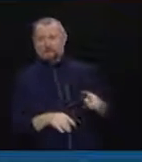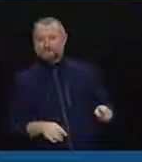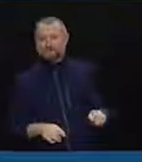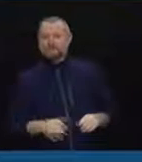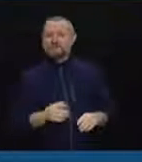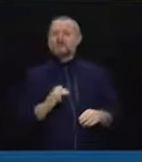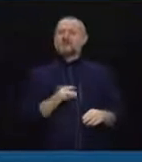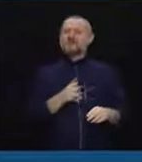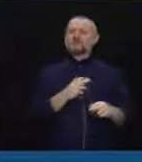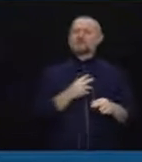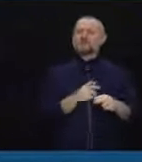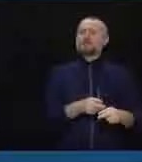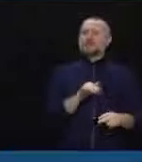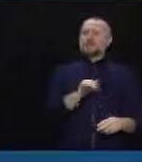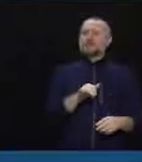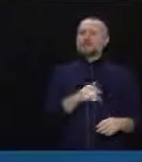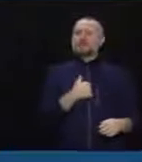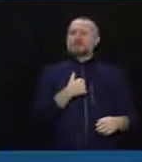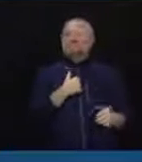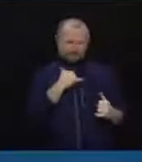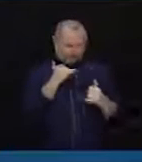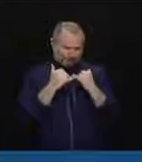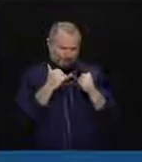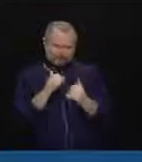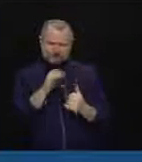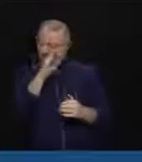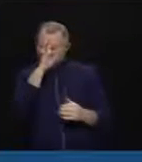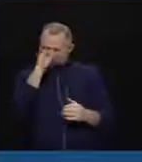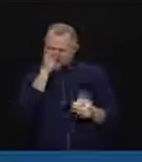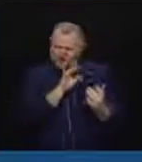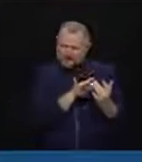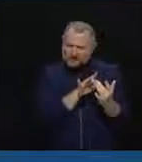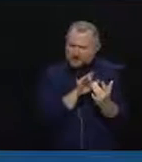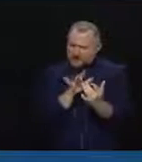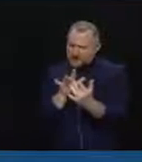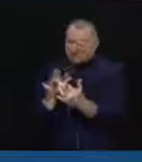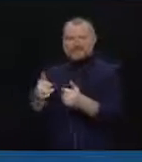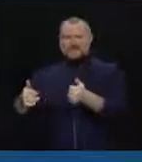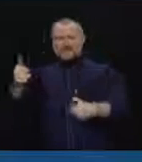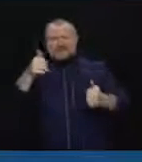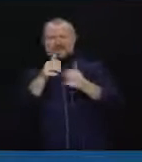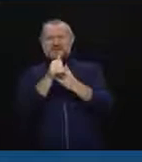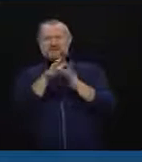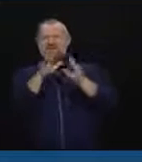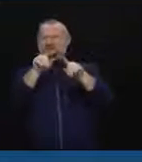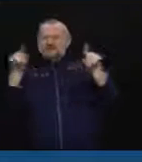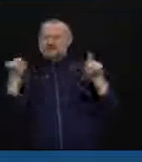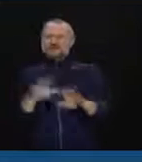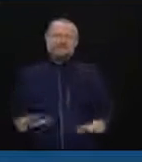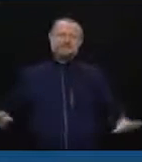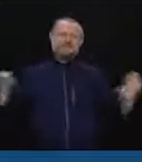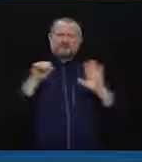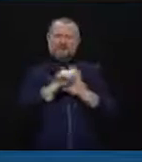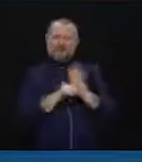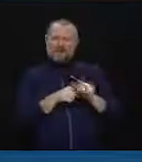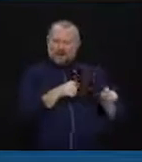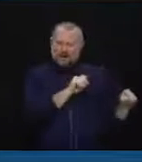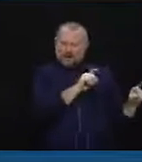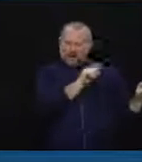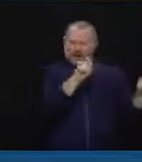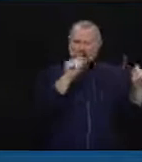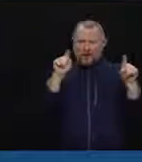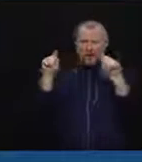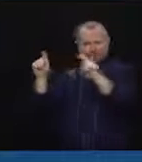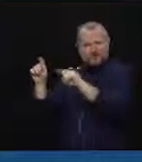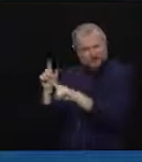made countless calls to hospital leaders in every corner of the state. I asked them, What are we seeing? Are these people really sick